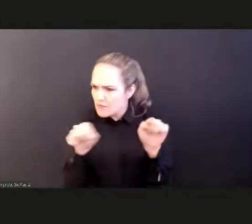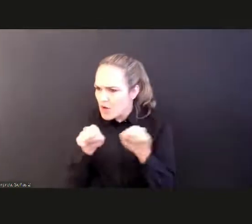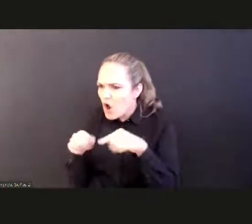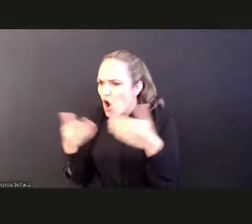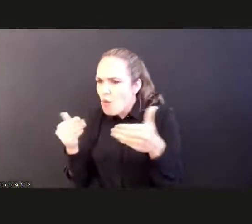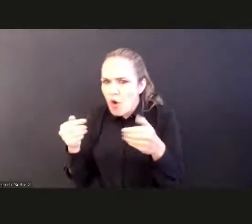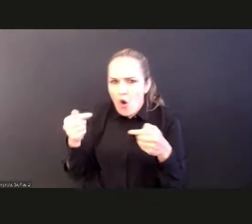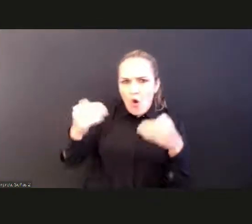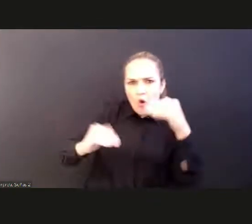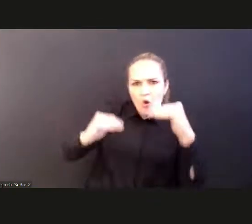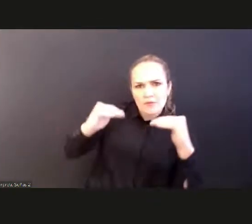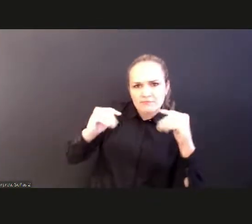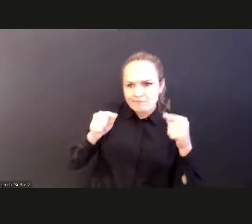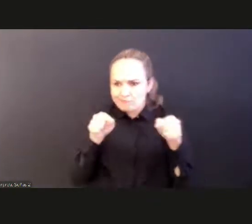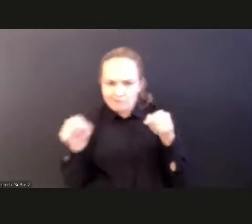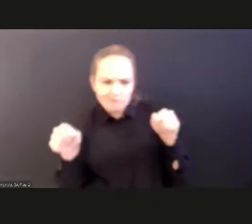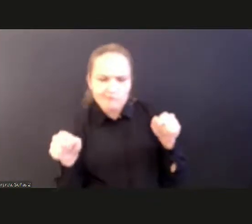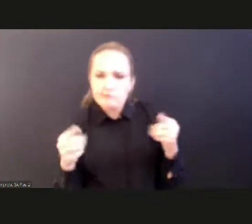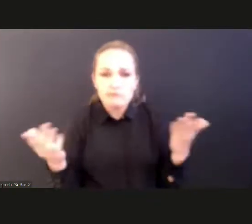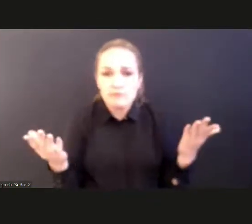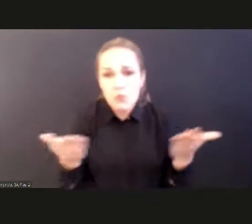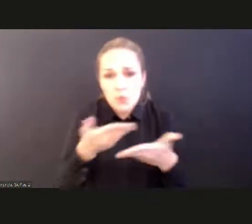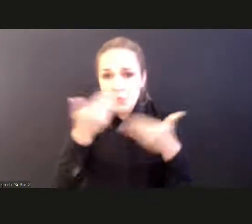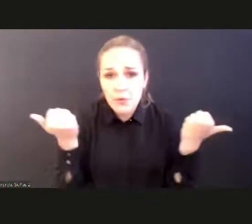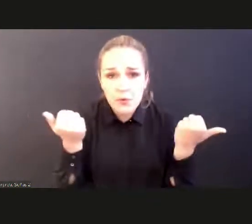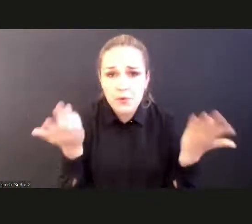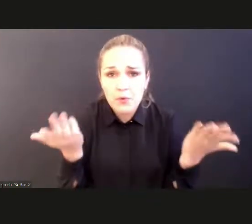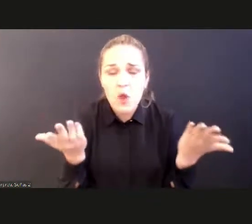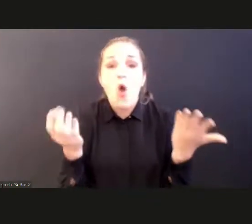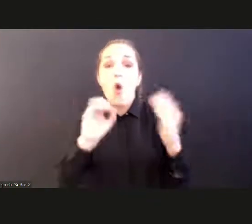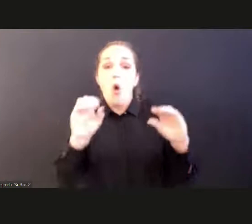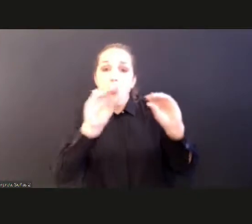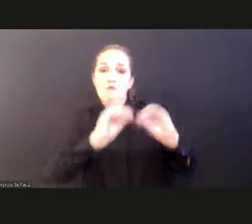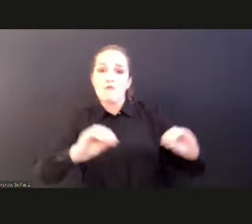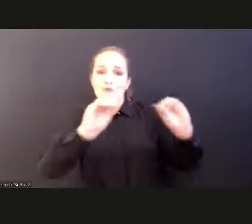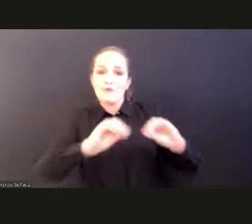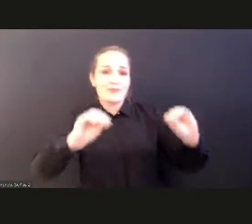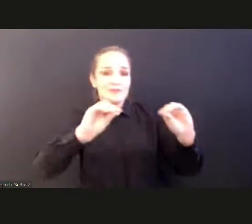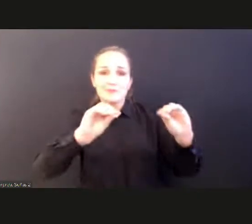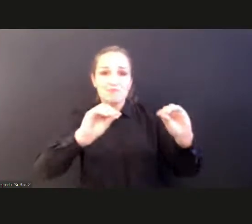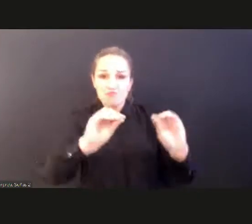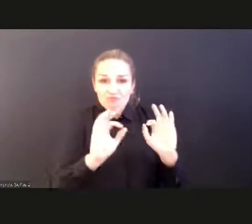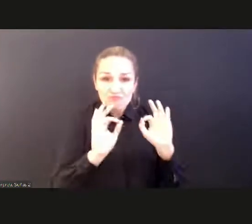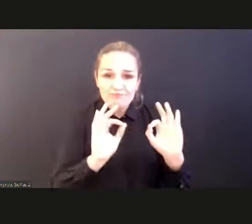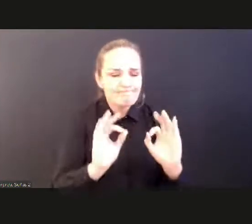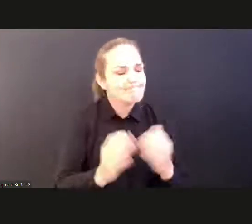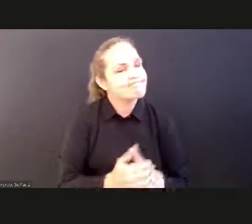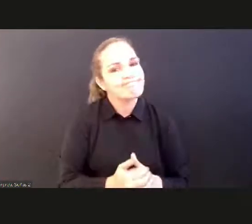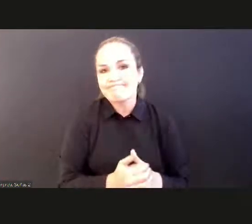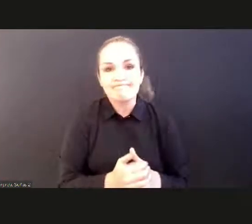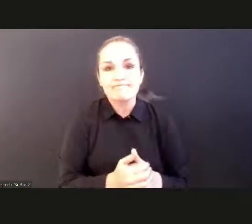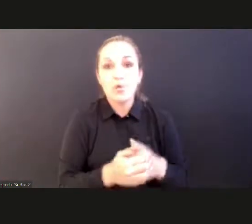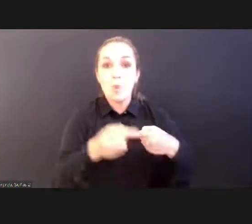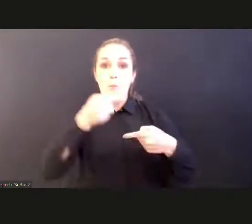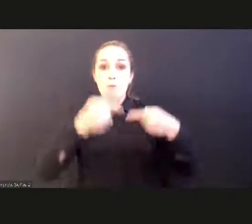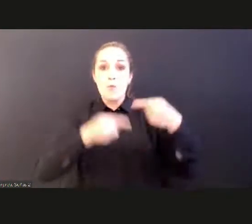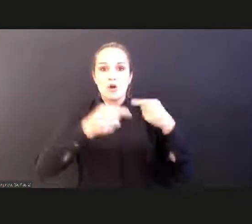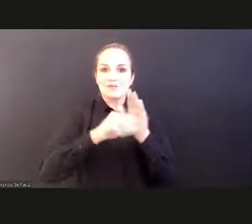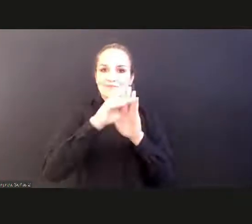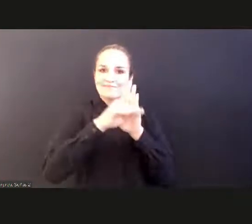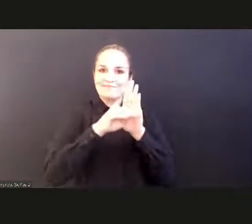persons, inadequate skills training, and innovative policies. In short, in my view,